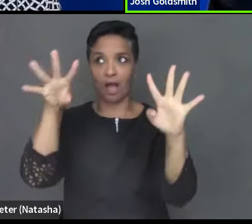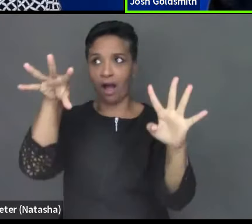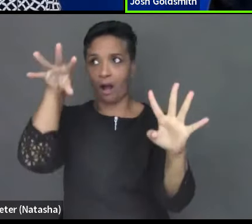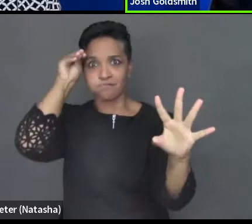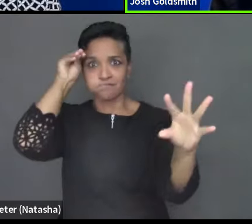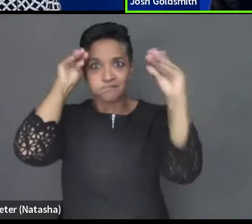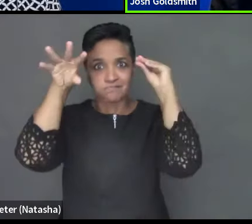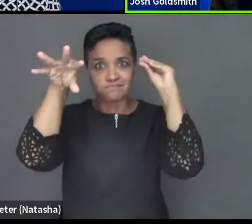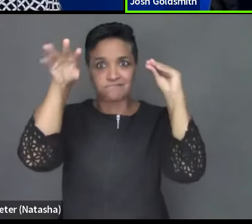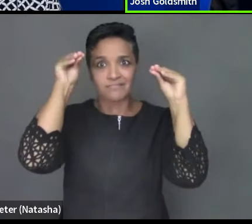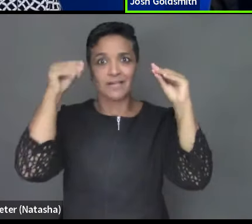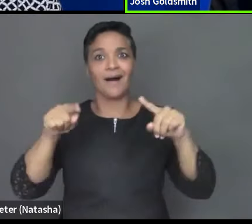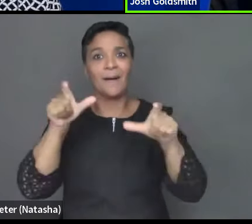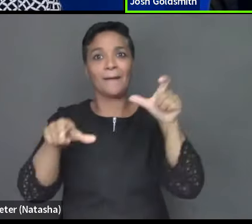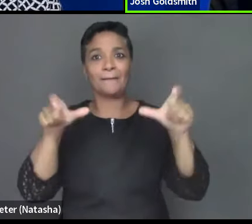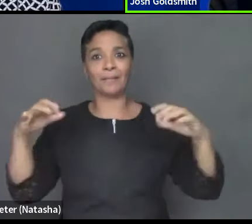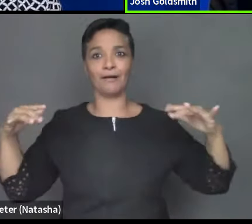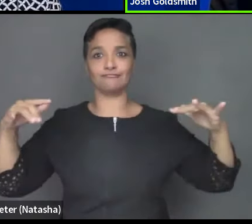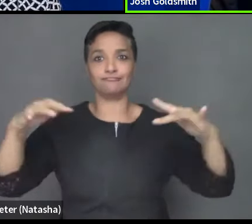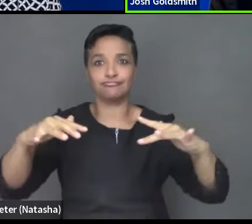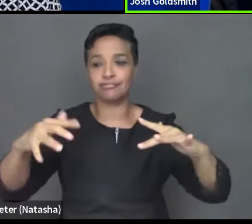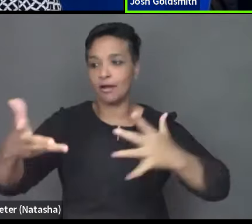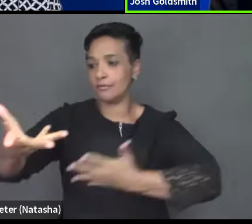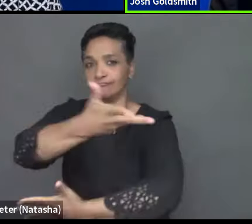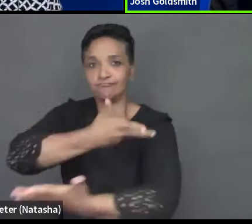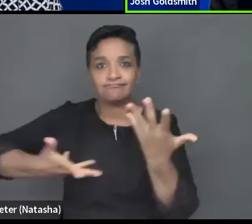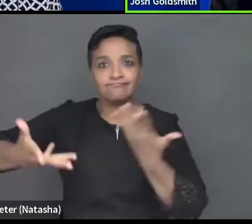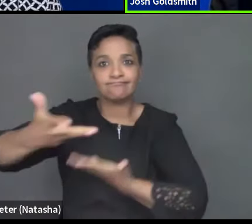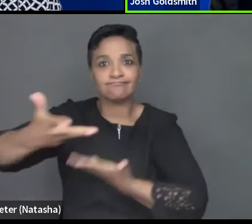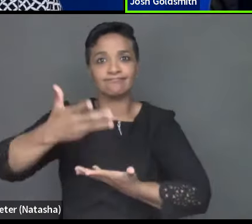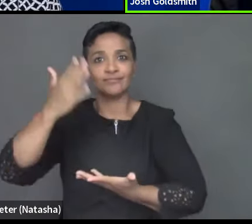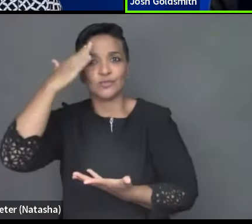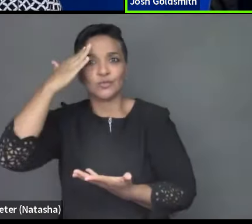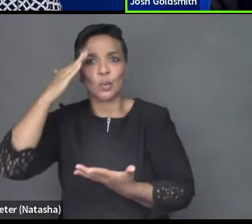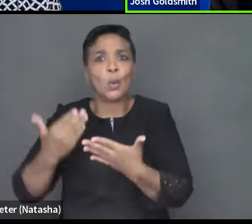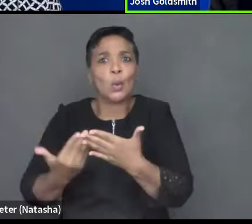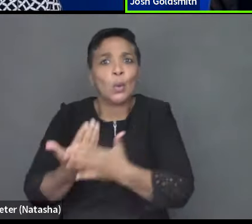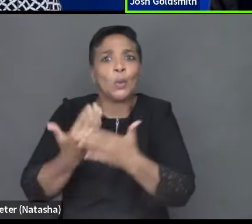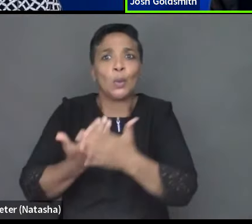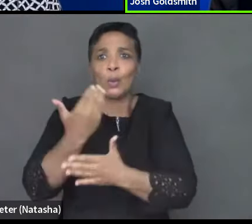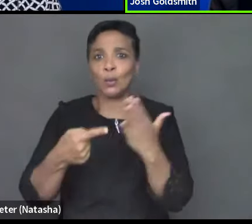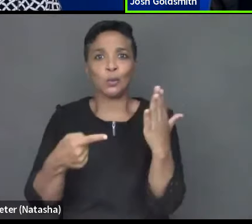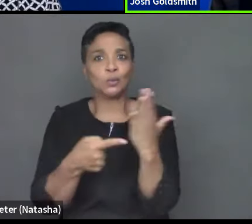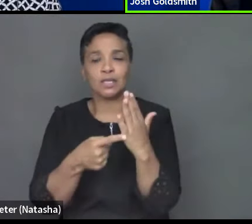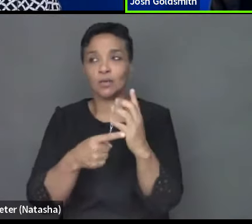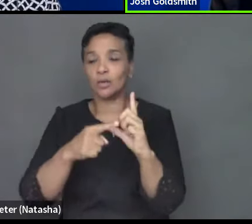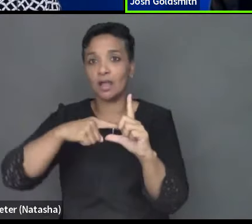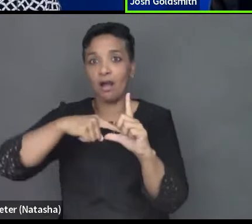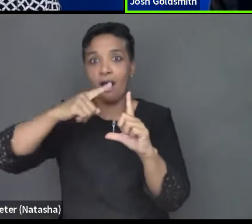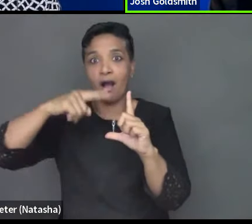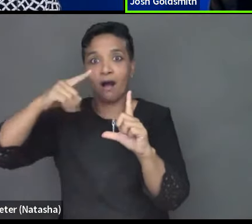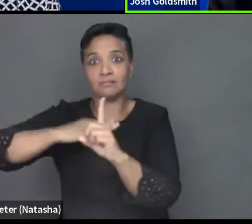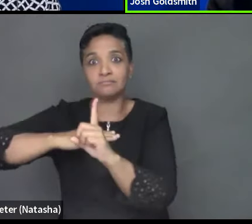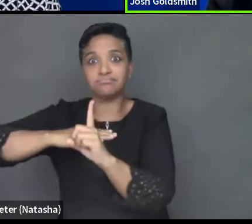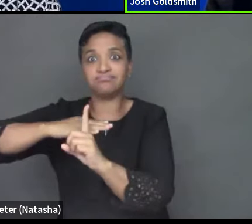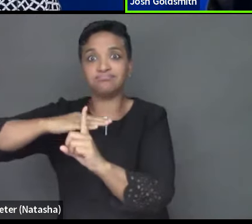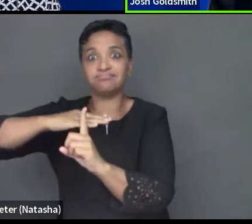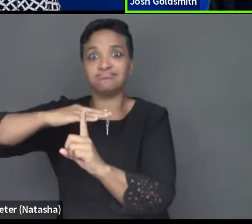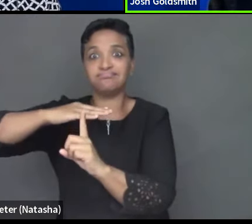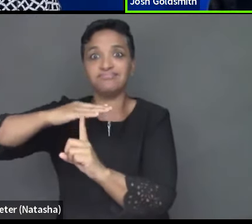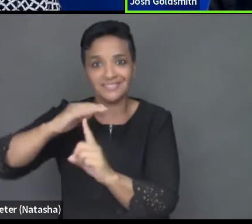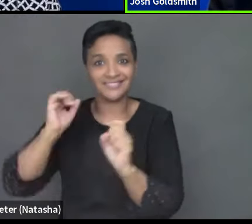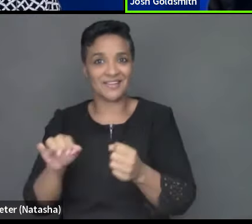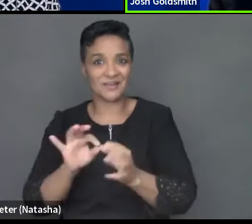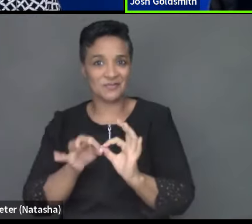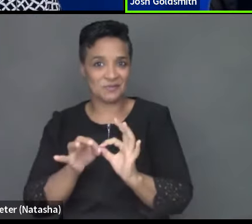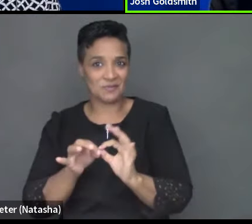people together and share the latest, greatest things in interpreting with you.